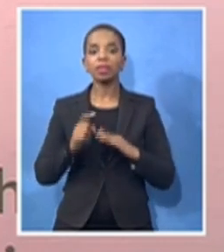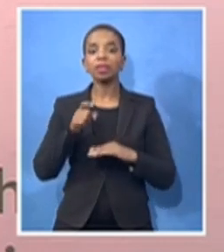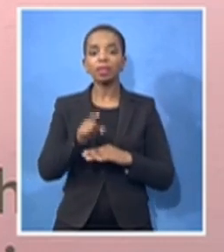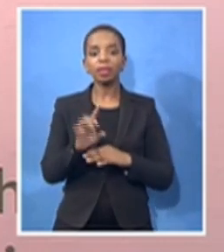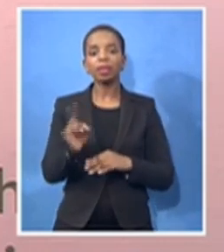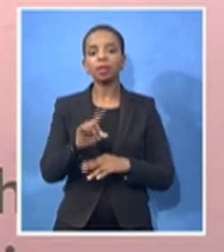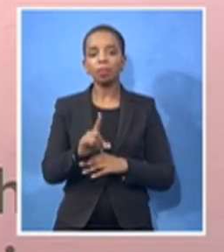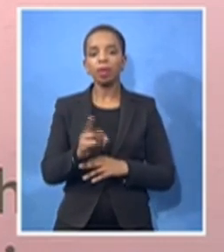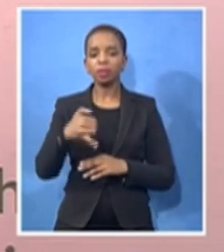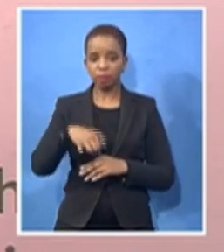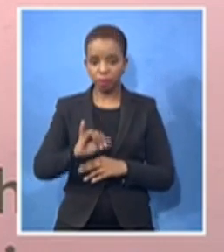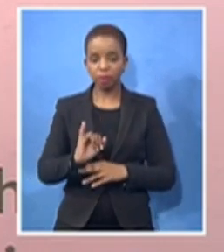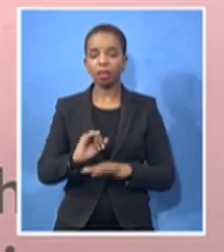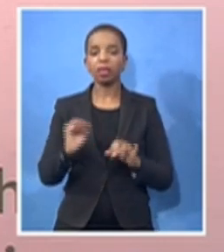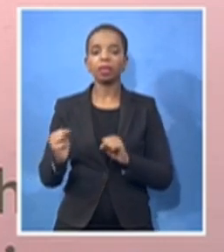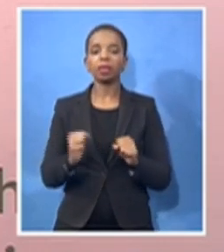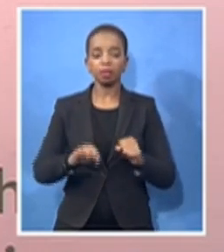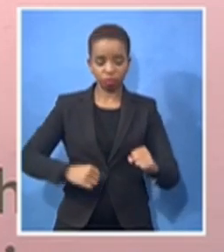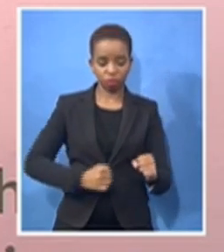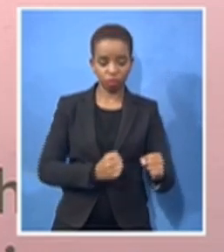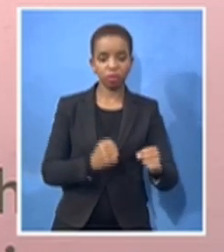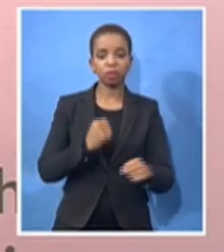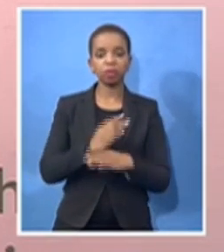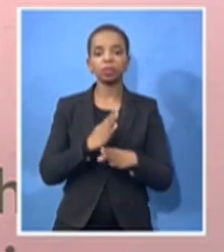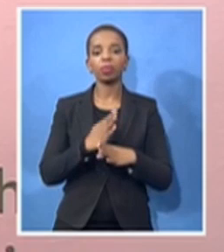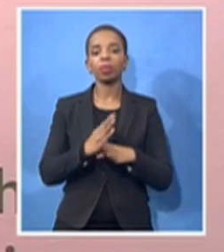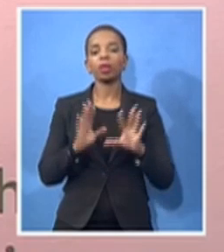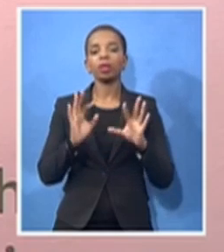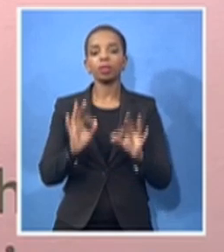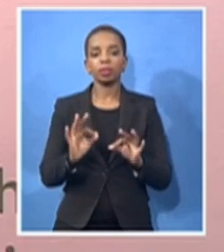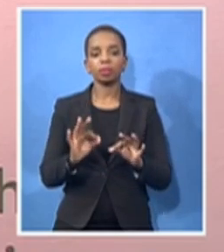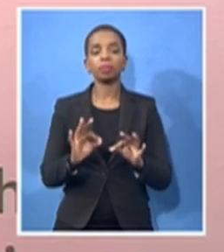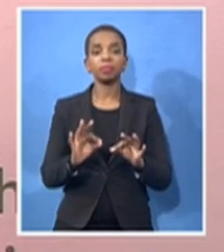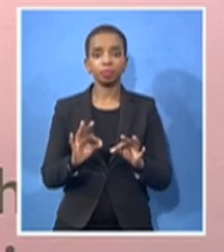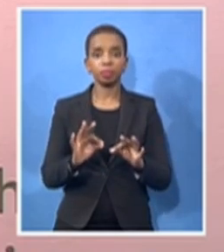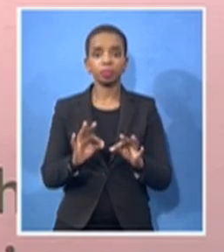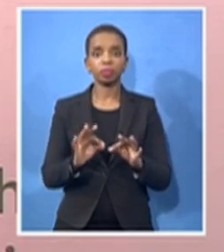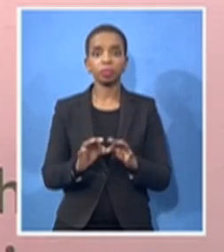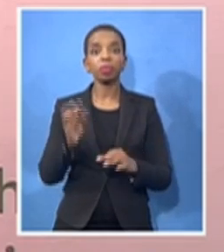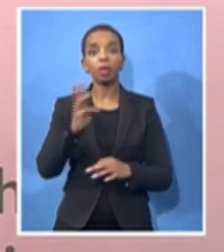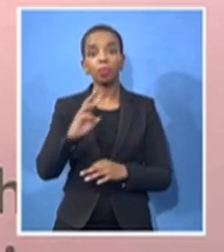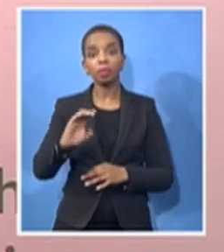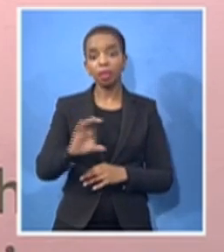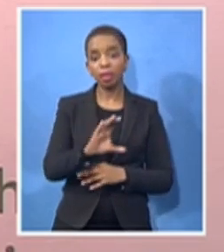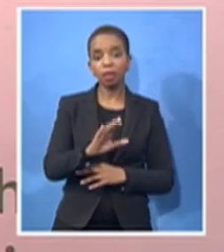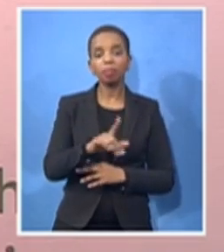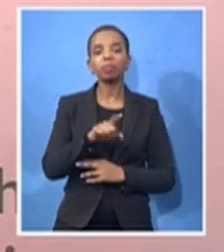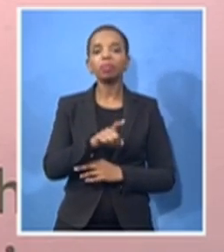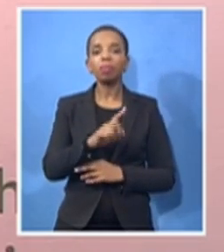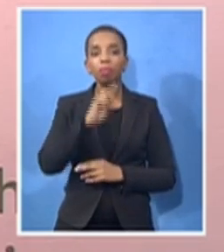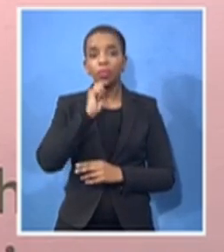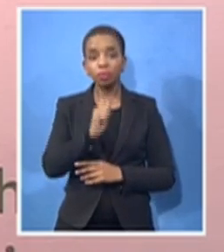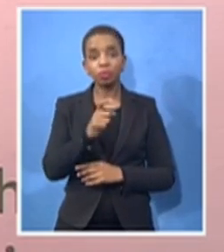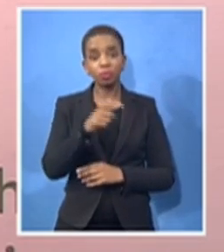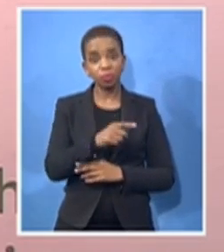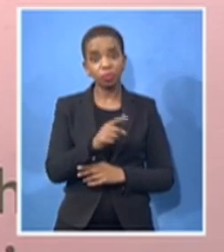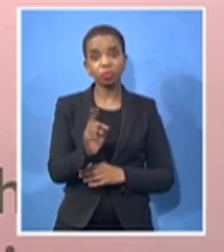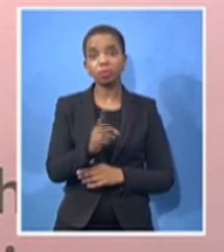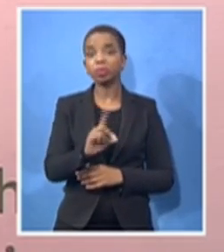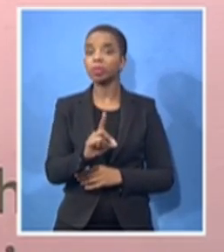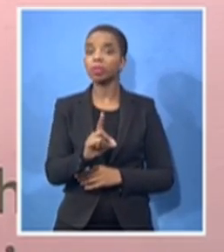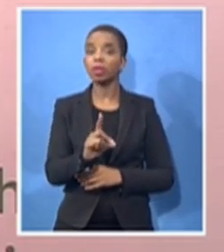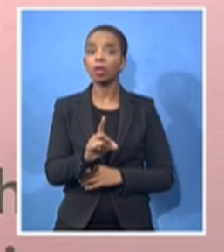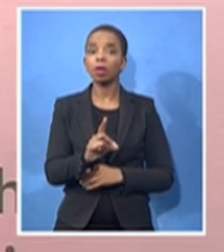in the Western Cape in the wilderness area, I went into the Ceres Valley where all these orange juices and all the other come